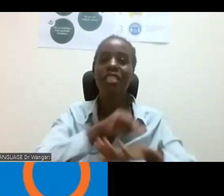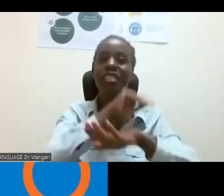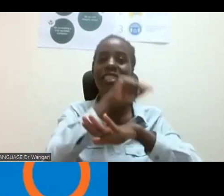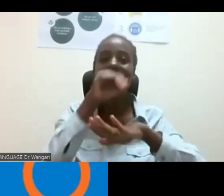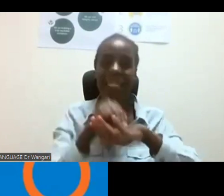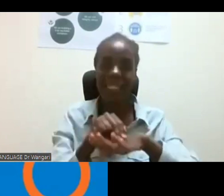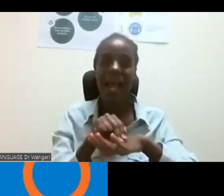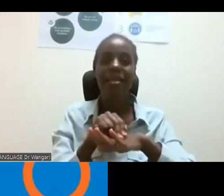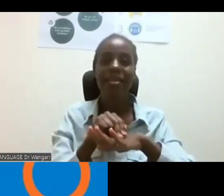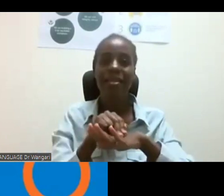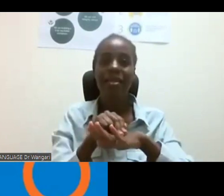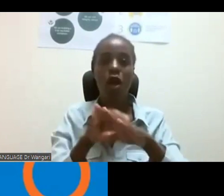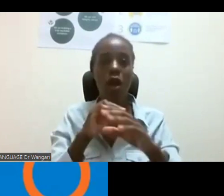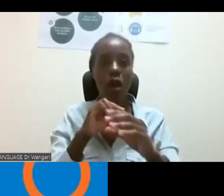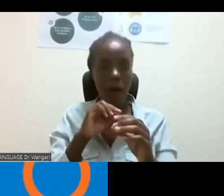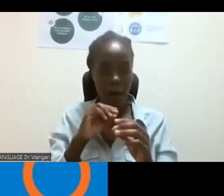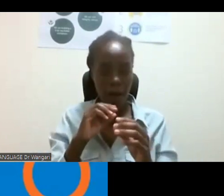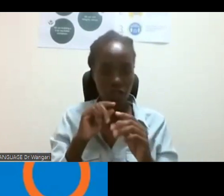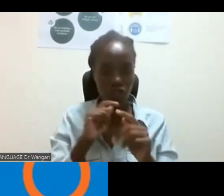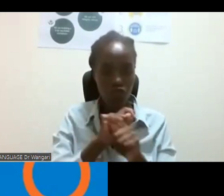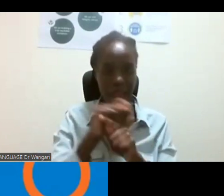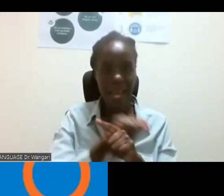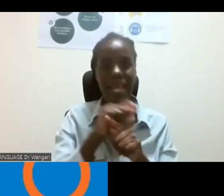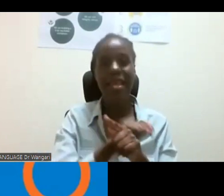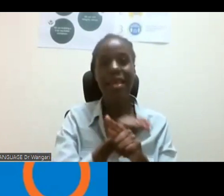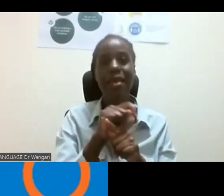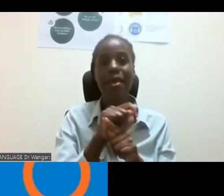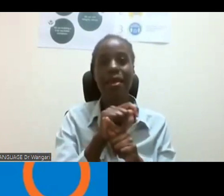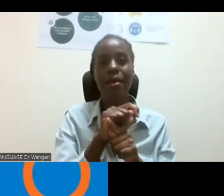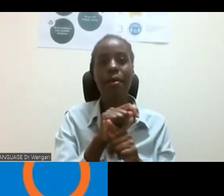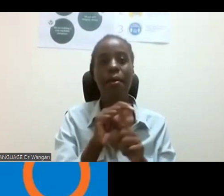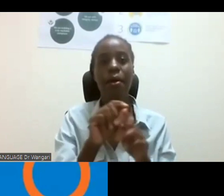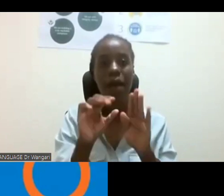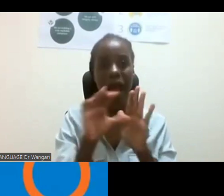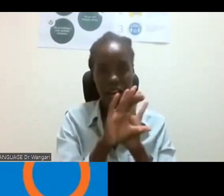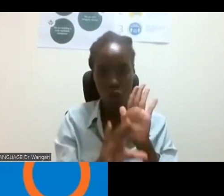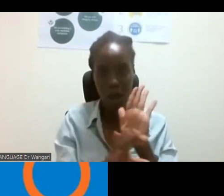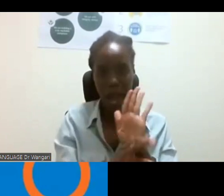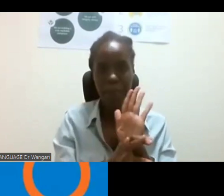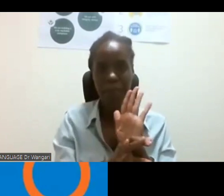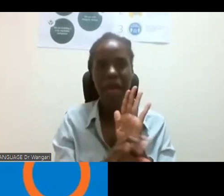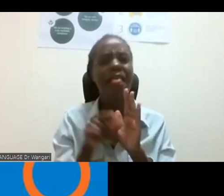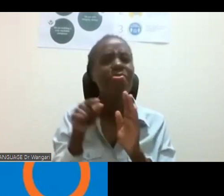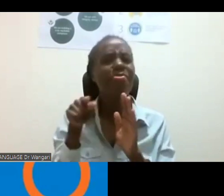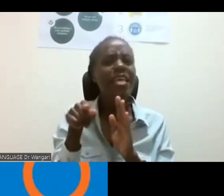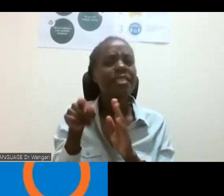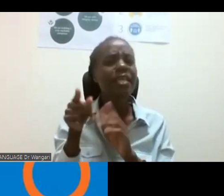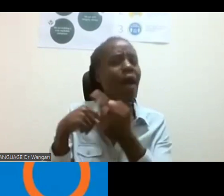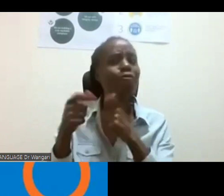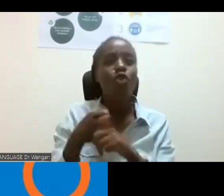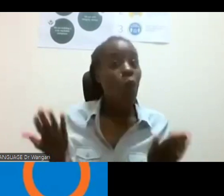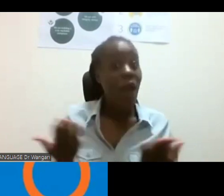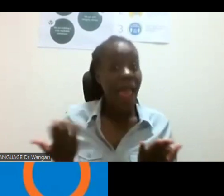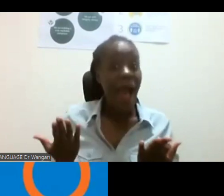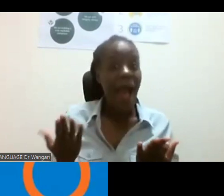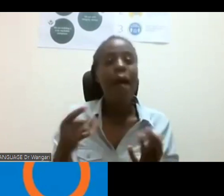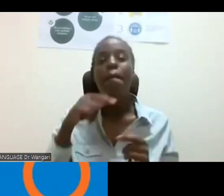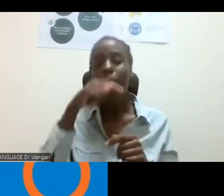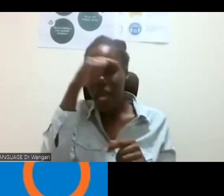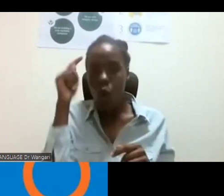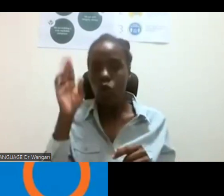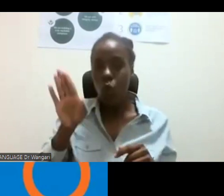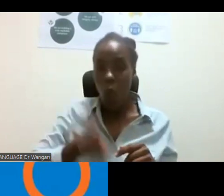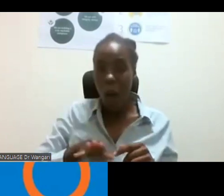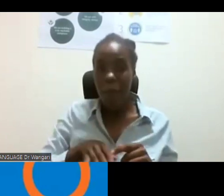training package. So this is based on the fact that women come into primary care level. Most of the health